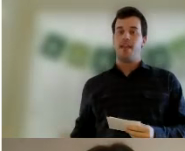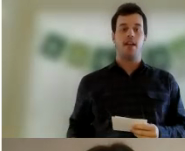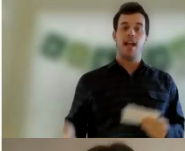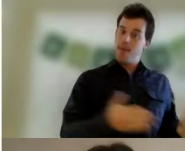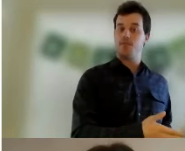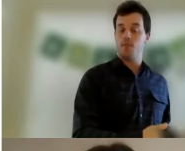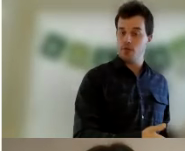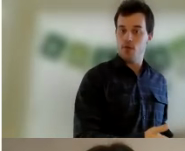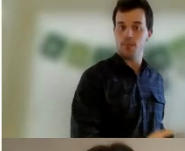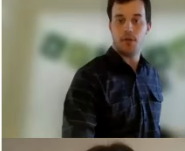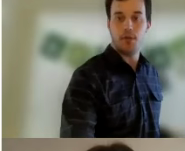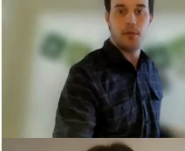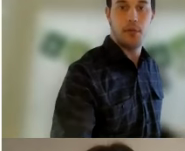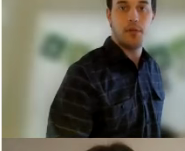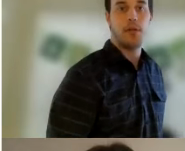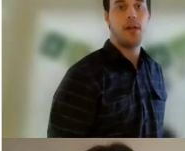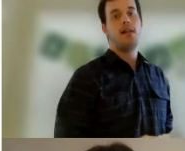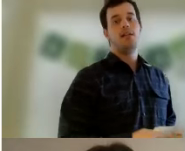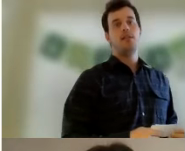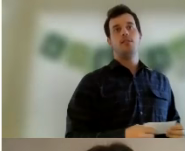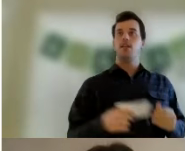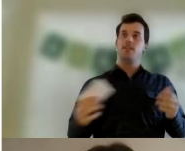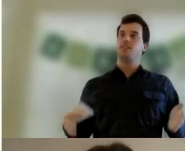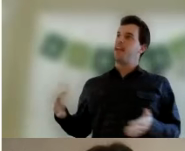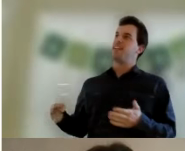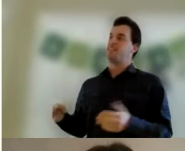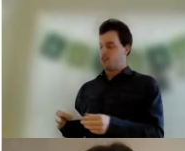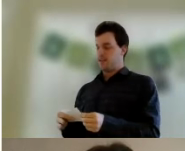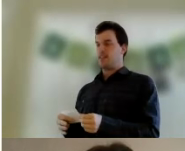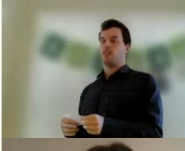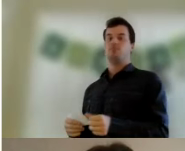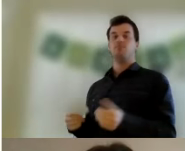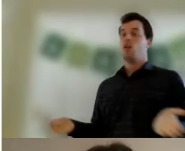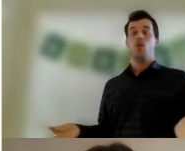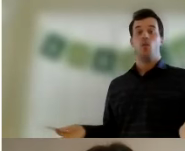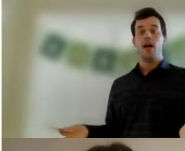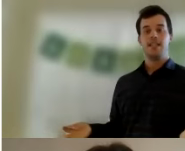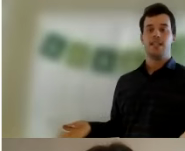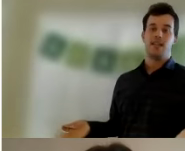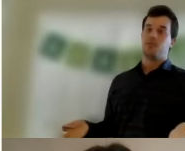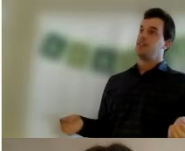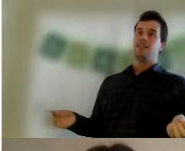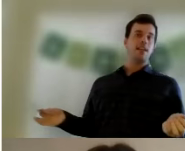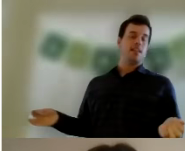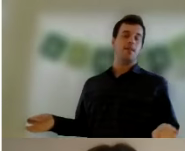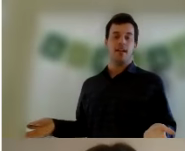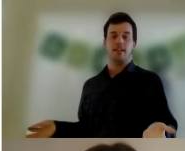install broadband internet and make it more affordable. Now, if this act is such a big deal, why hasn't